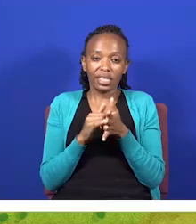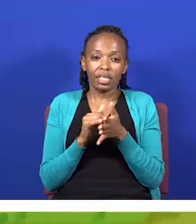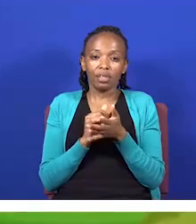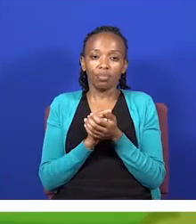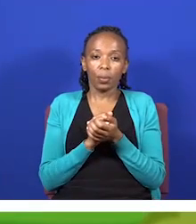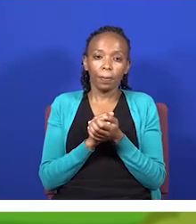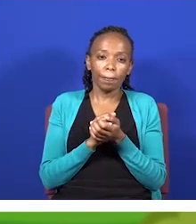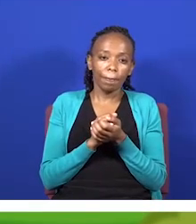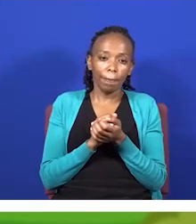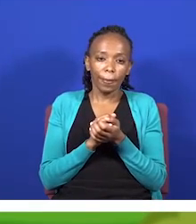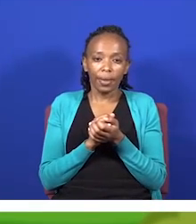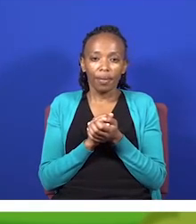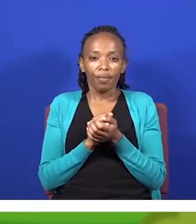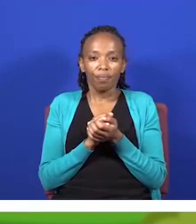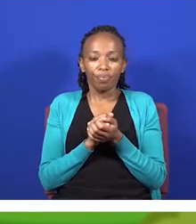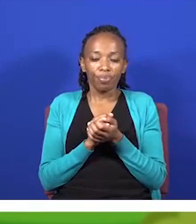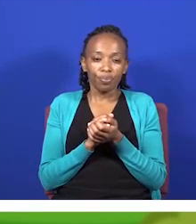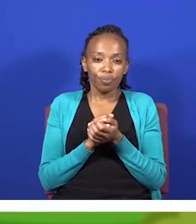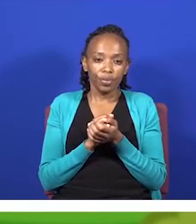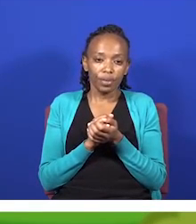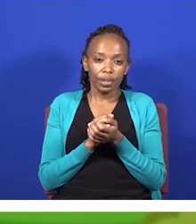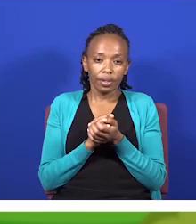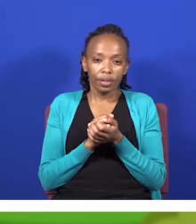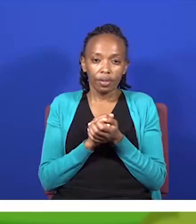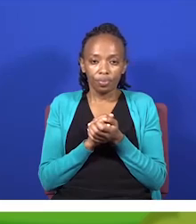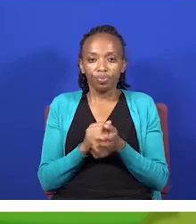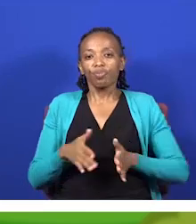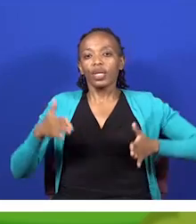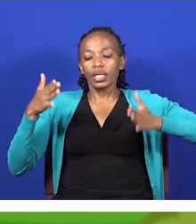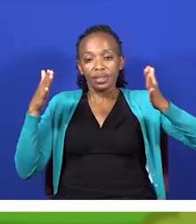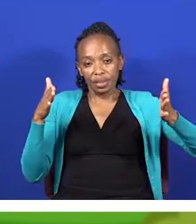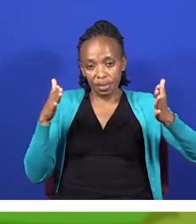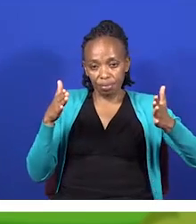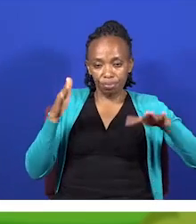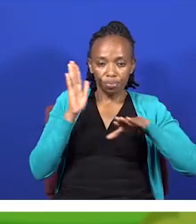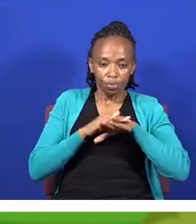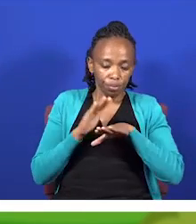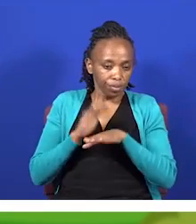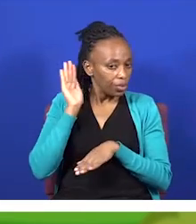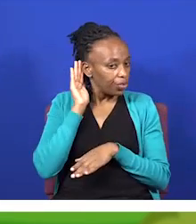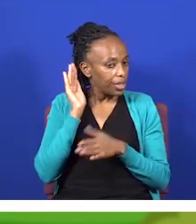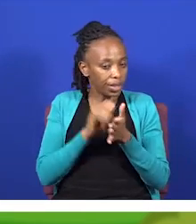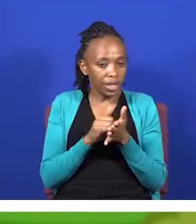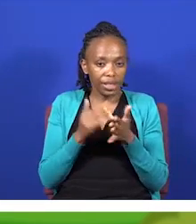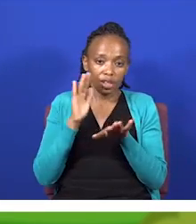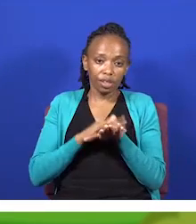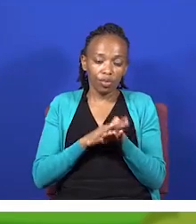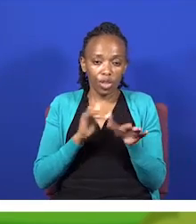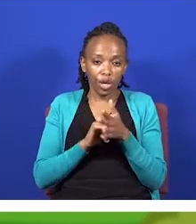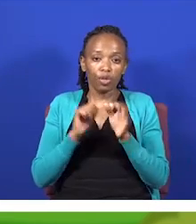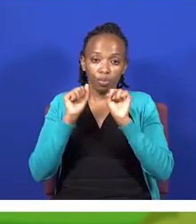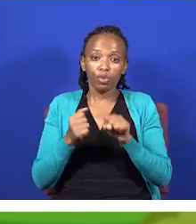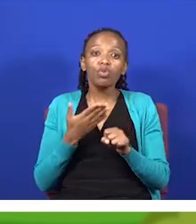Philemon. Wow. Nice. Great. It's good to hear that. It's good that you may want